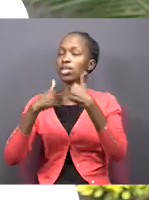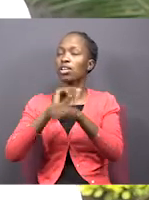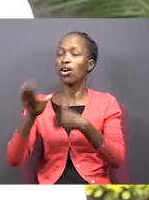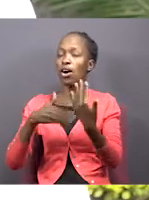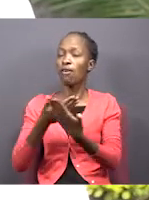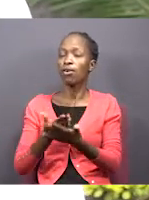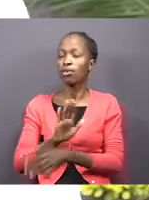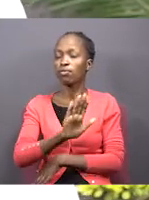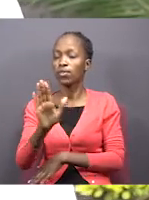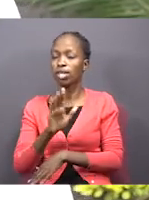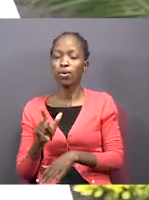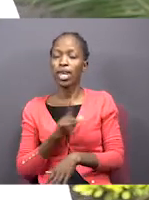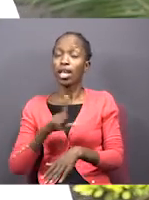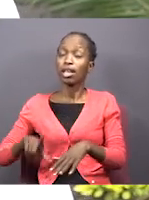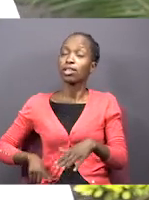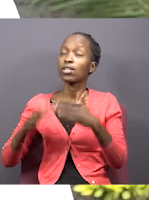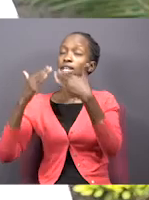O Lord. And, O Lord,